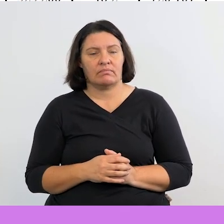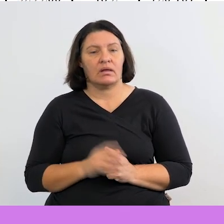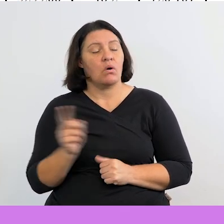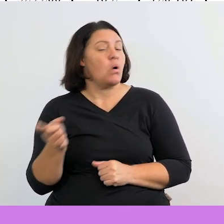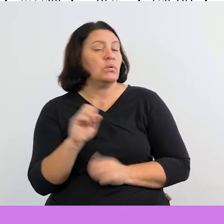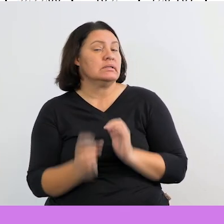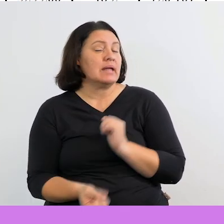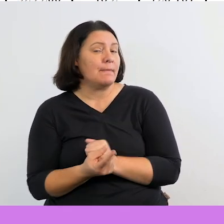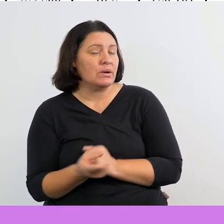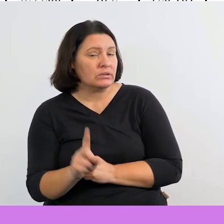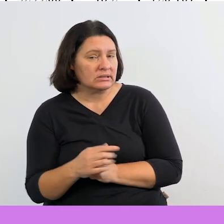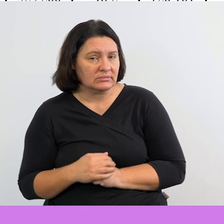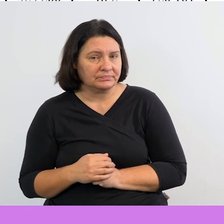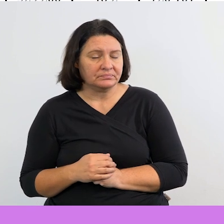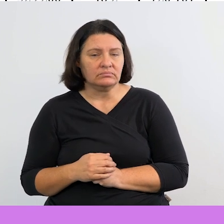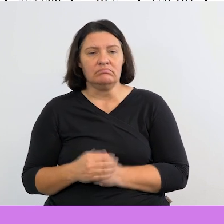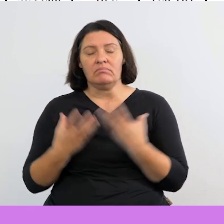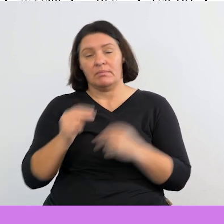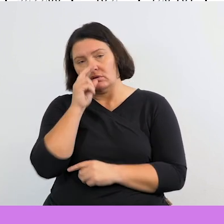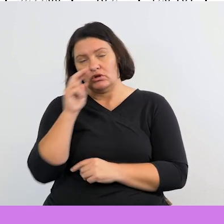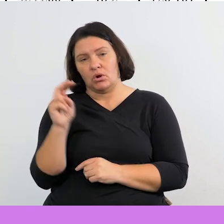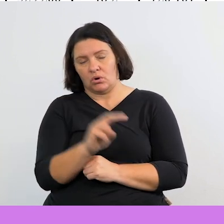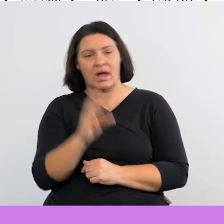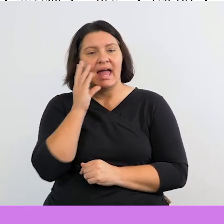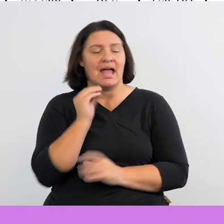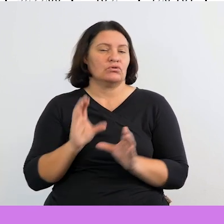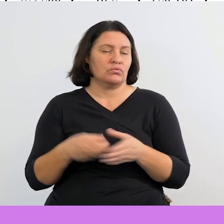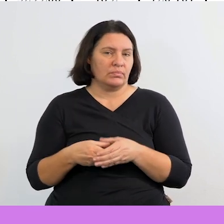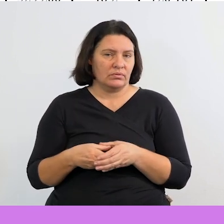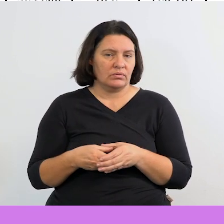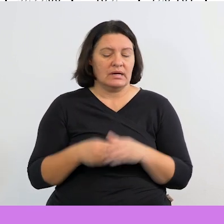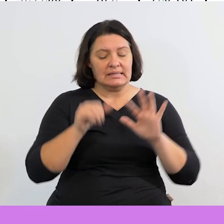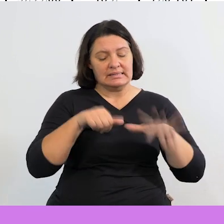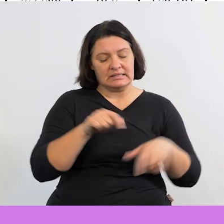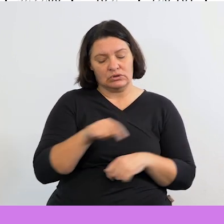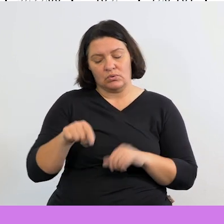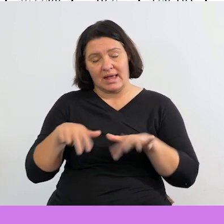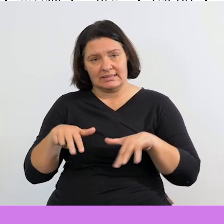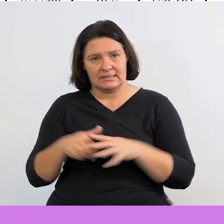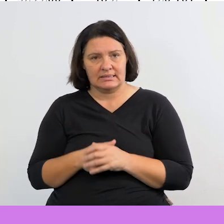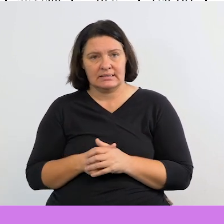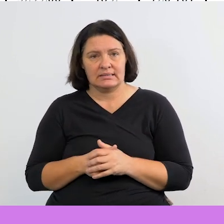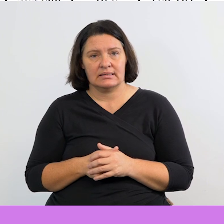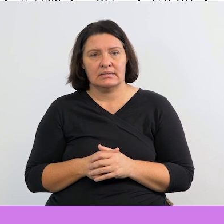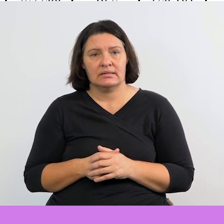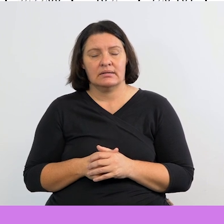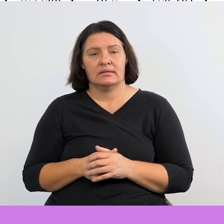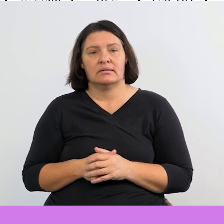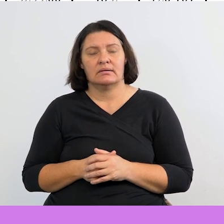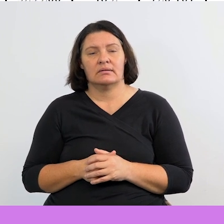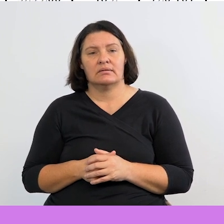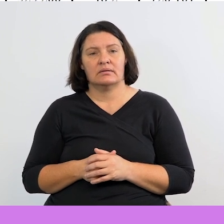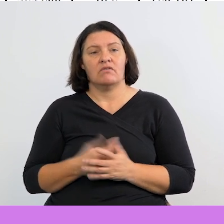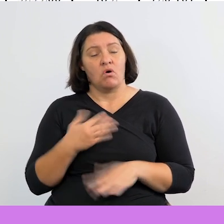slide. What needs to happen now? We have to look at age group 16 to 18. And again, for